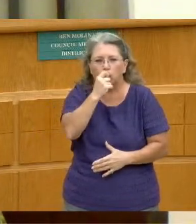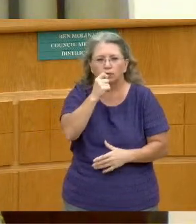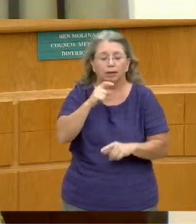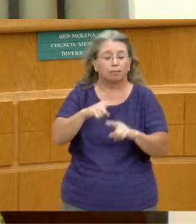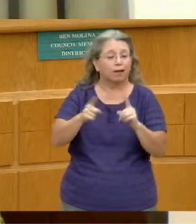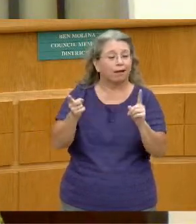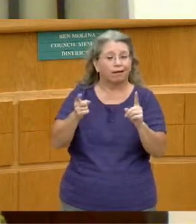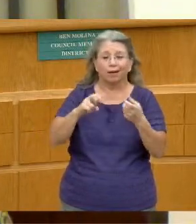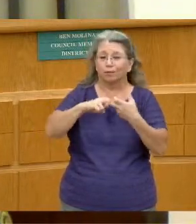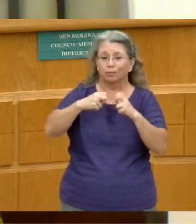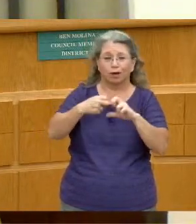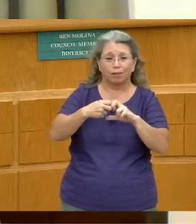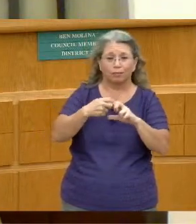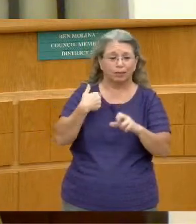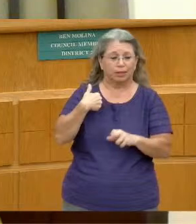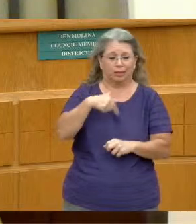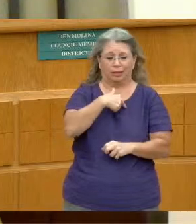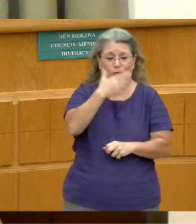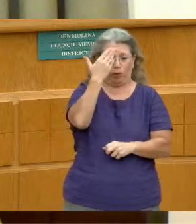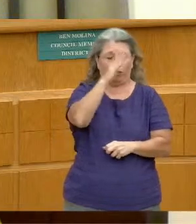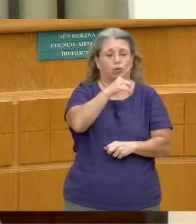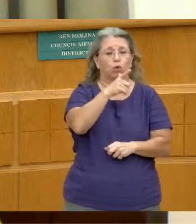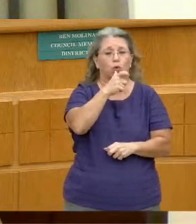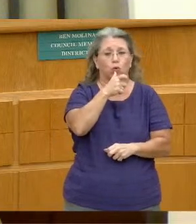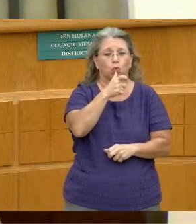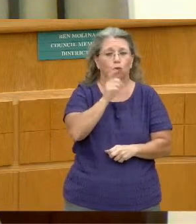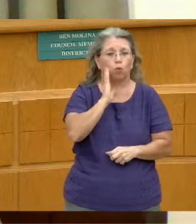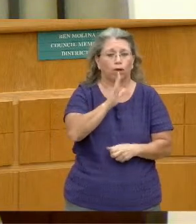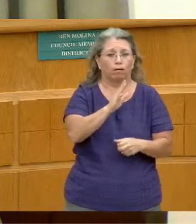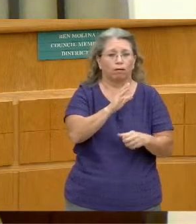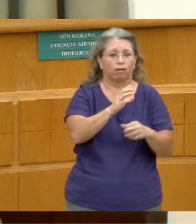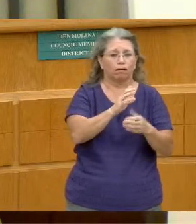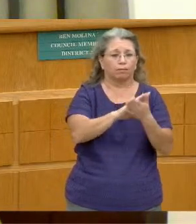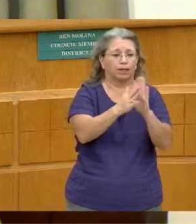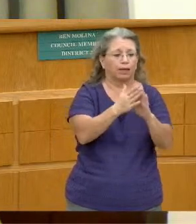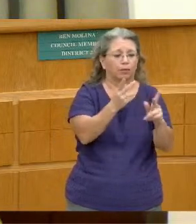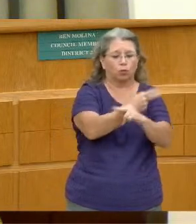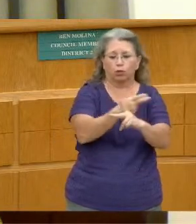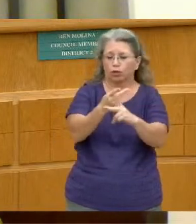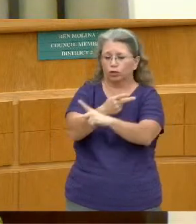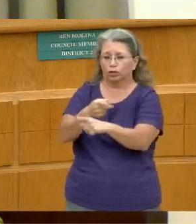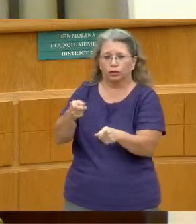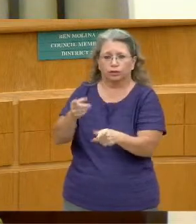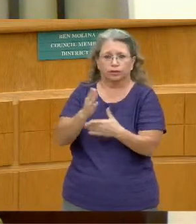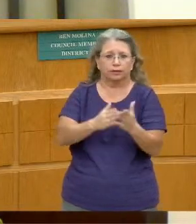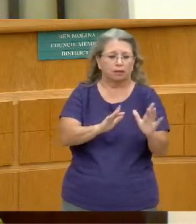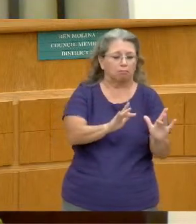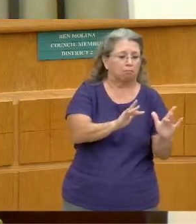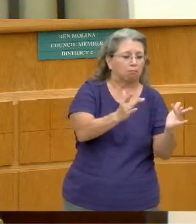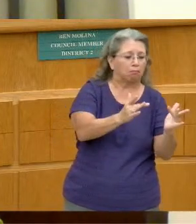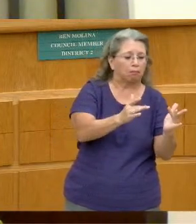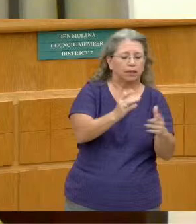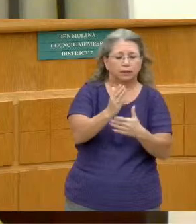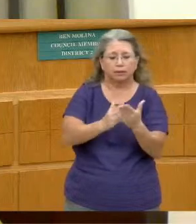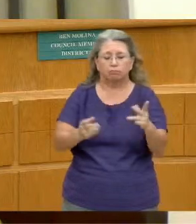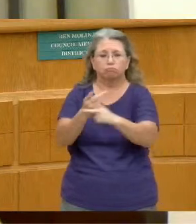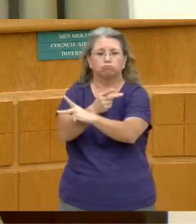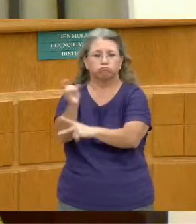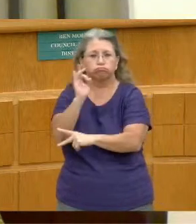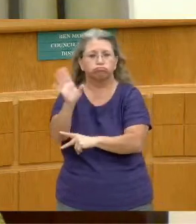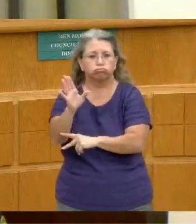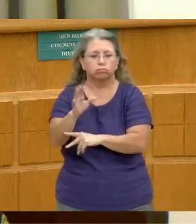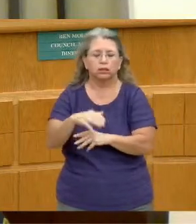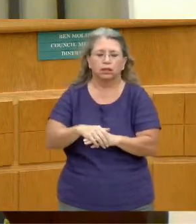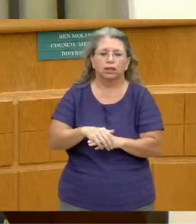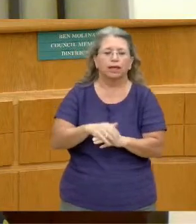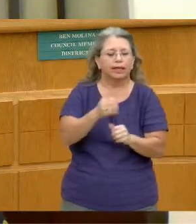is that we don't know who is going to get which one. And so everybody needs to protect themselves from this virus. But